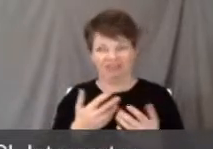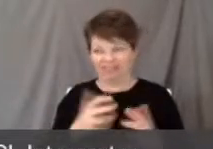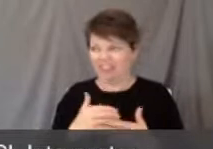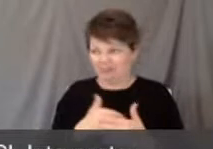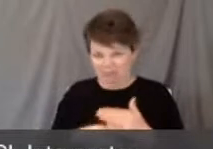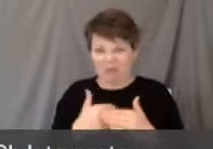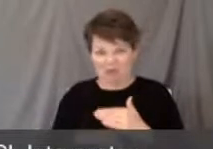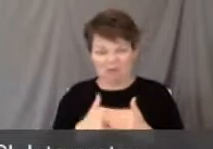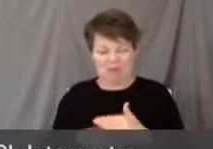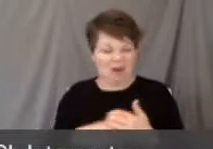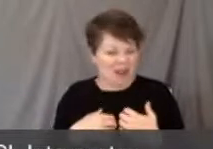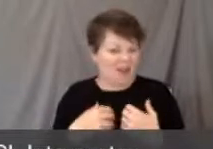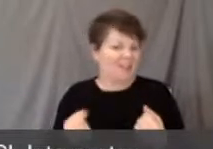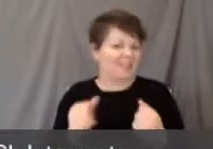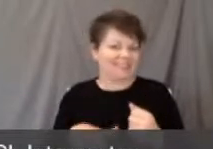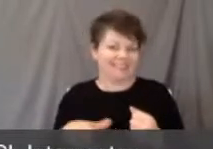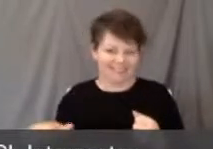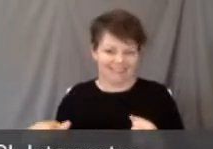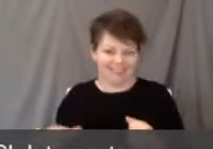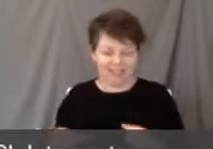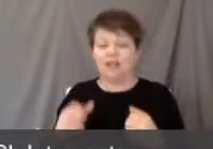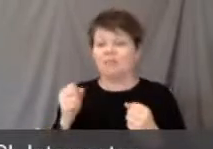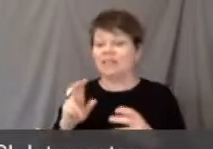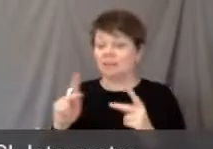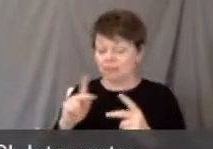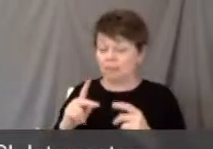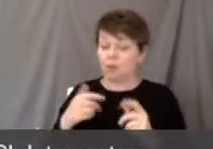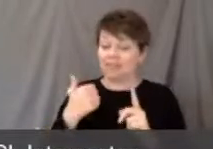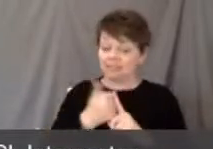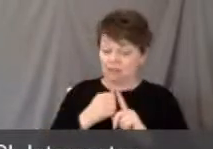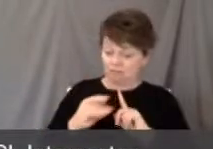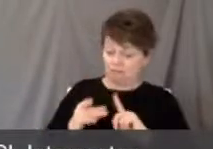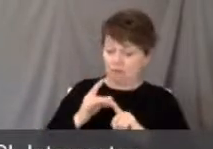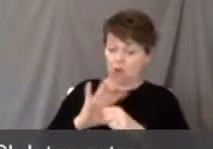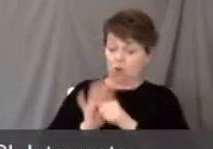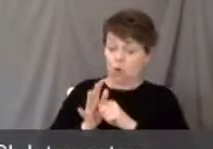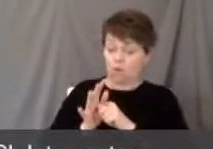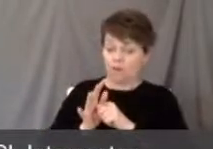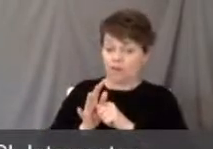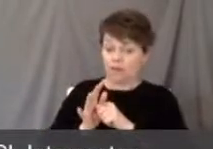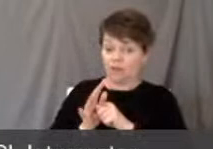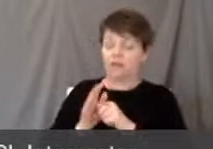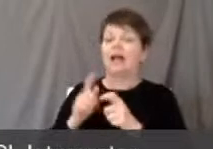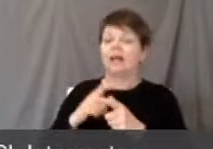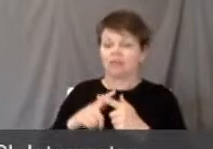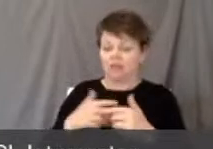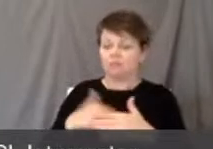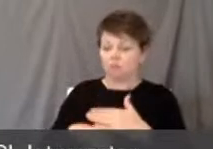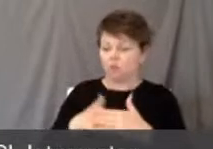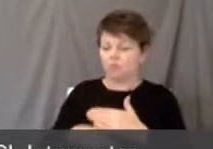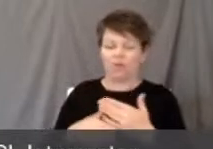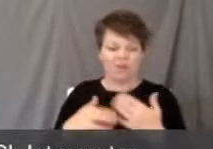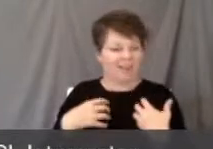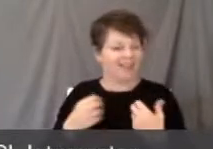this past year, and many women who have had natural COVID infection have also had healthy children over this past year.